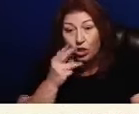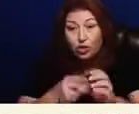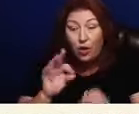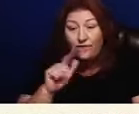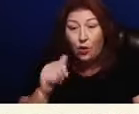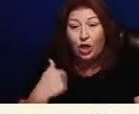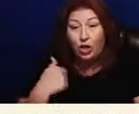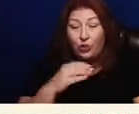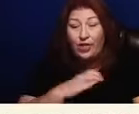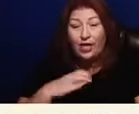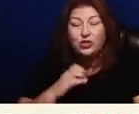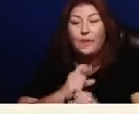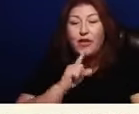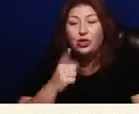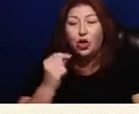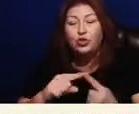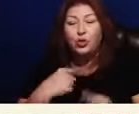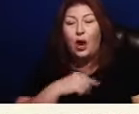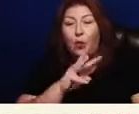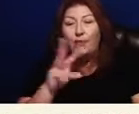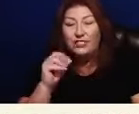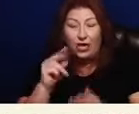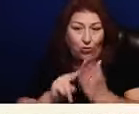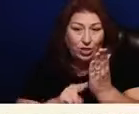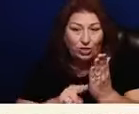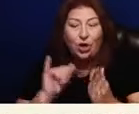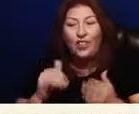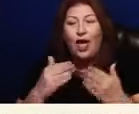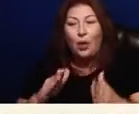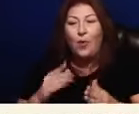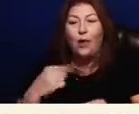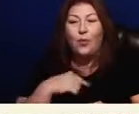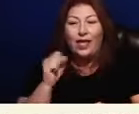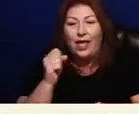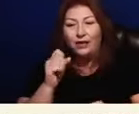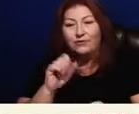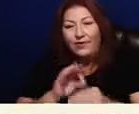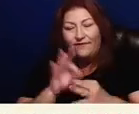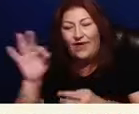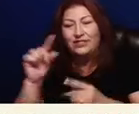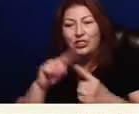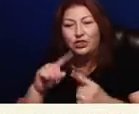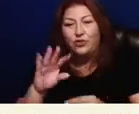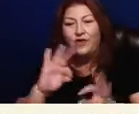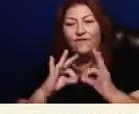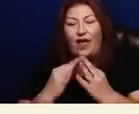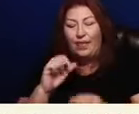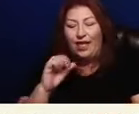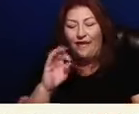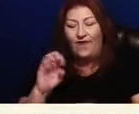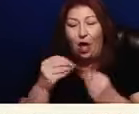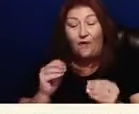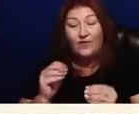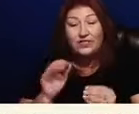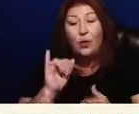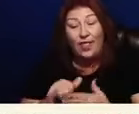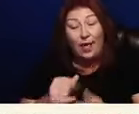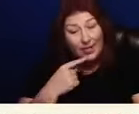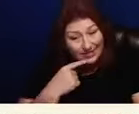make sure you go on our website and you register so that way you can fax it to the Family Cafe office. So with that being said,